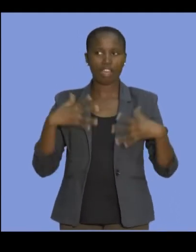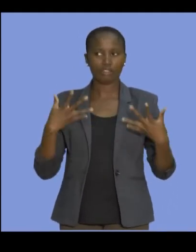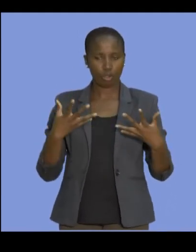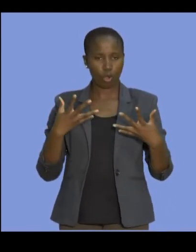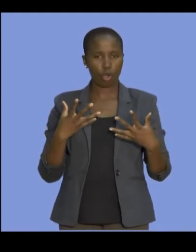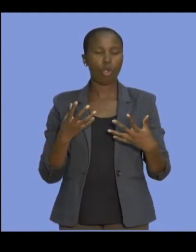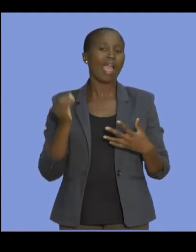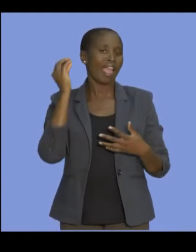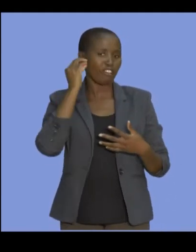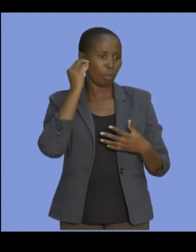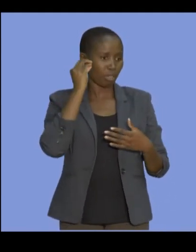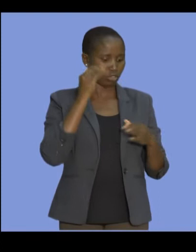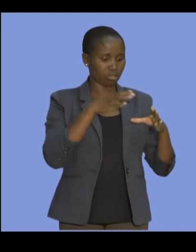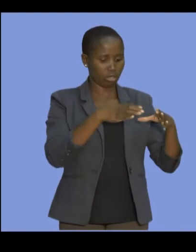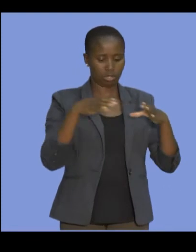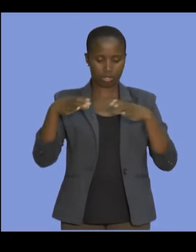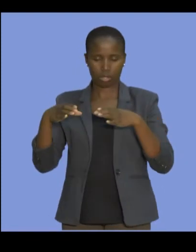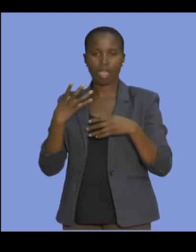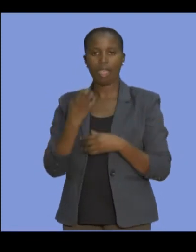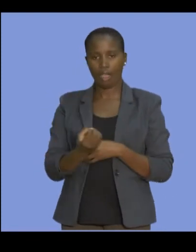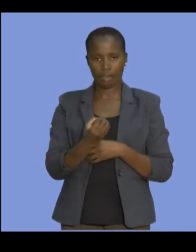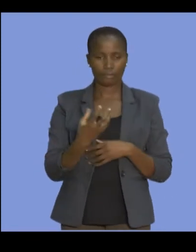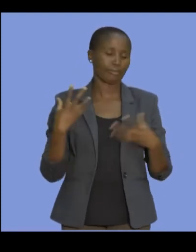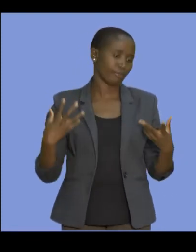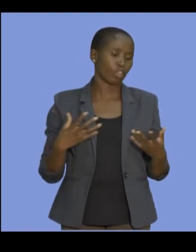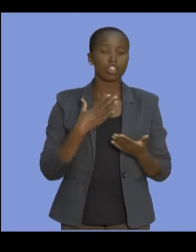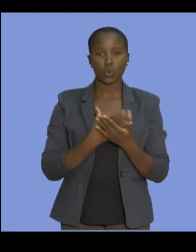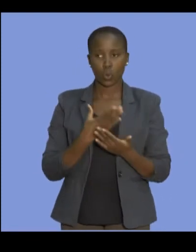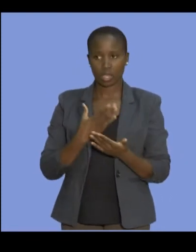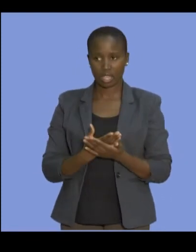two data sets, you'll able to,